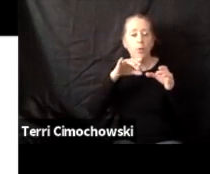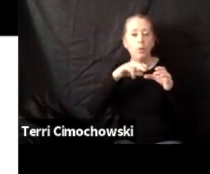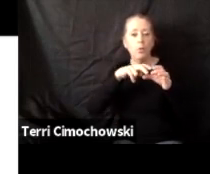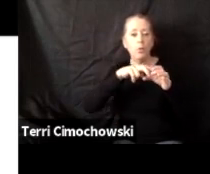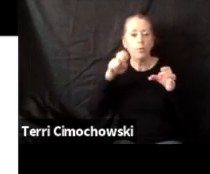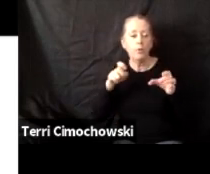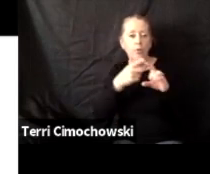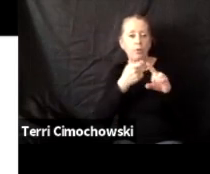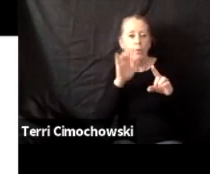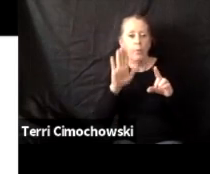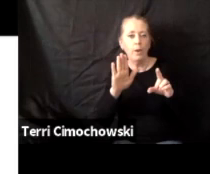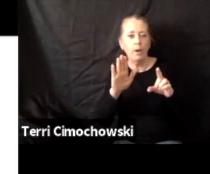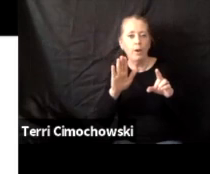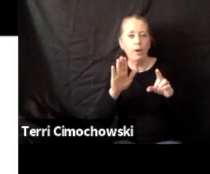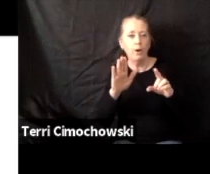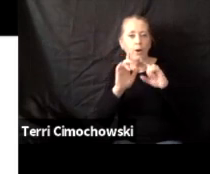school?